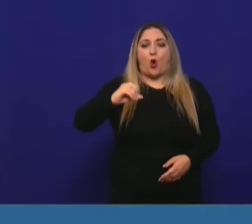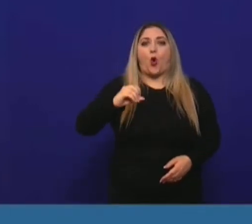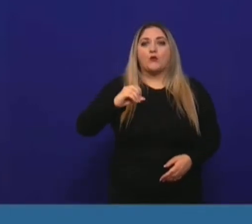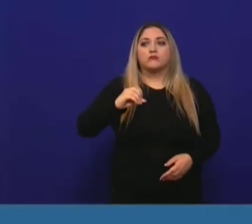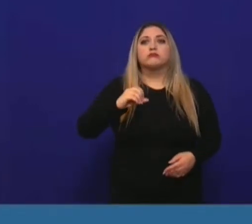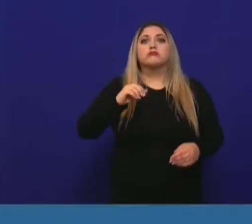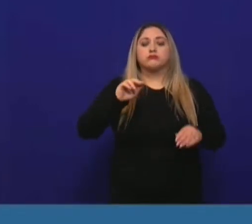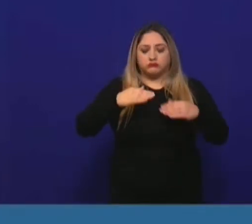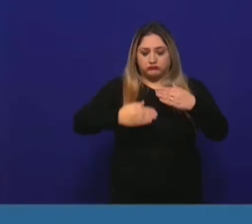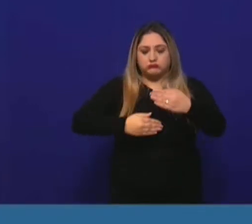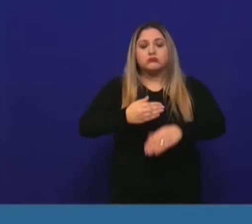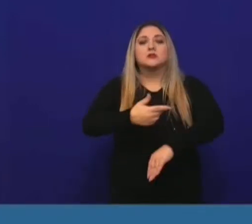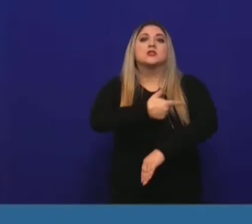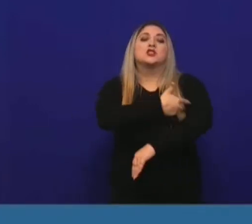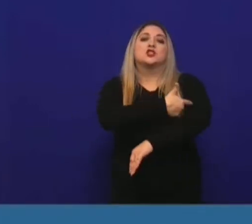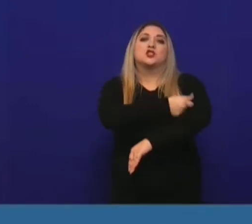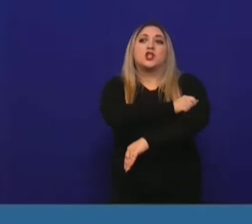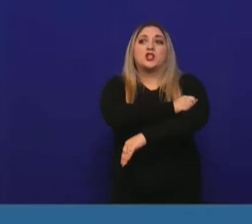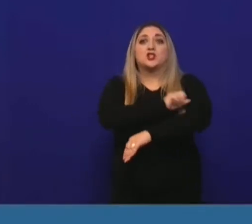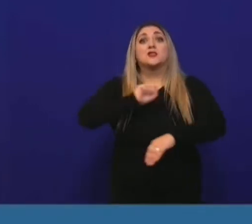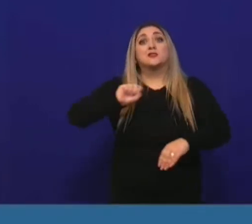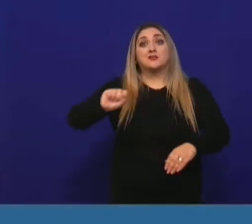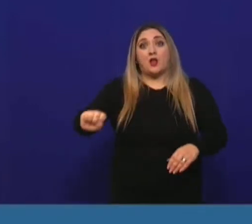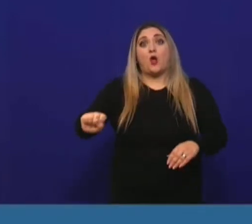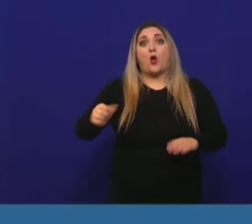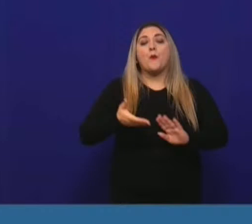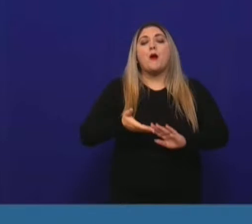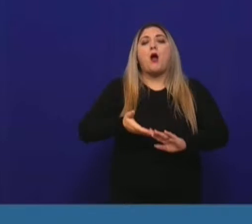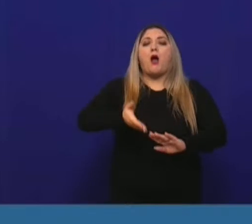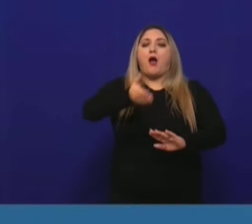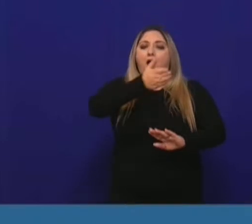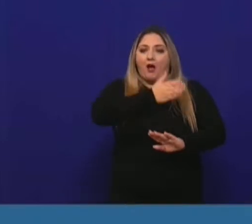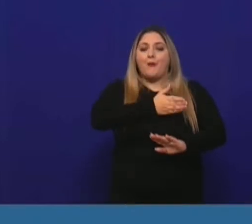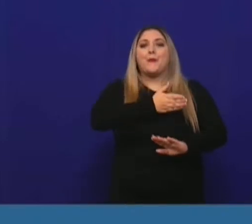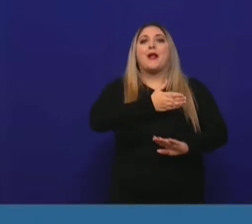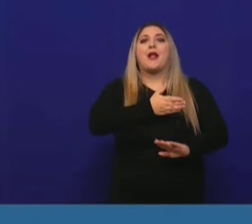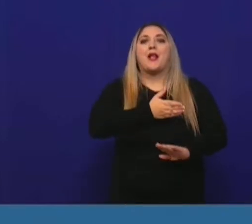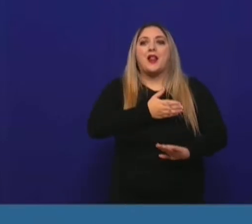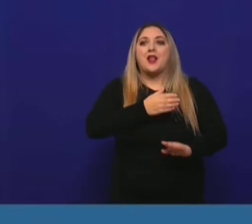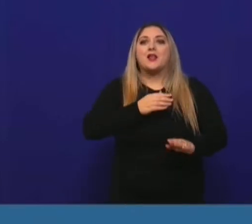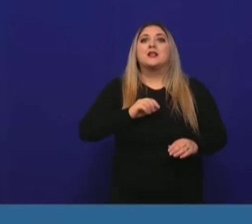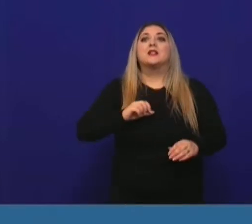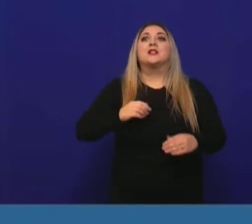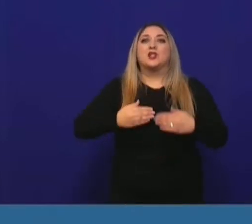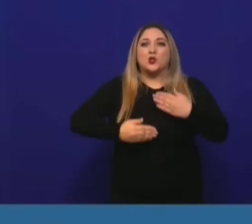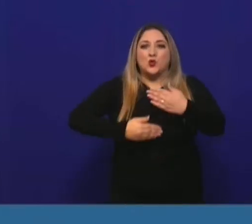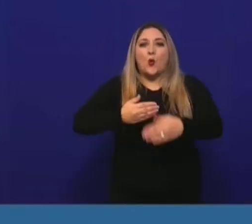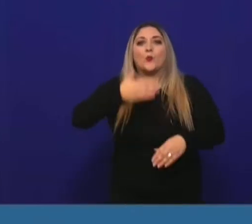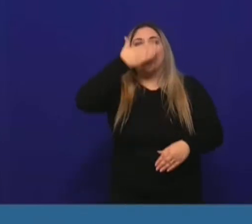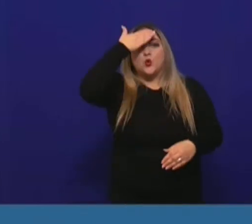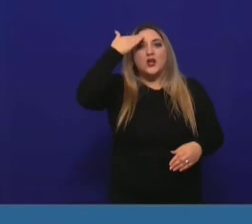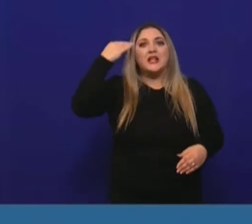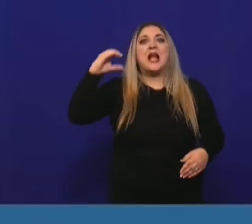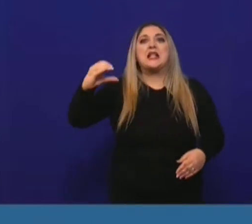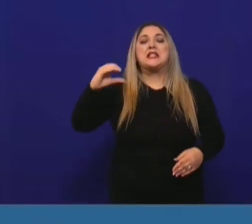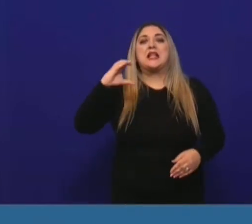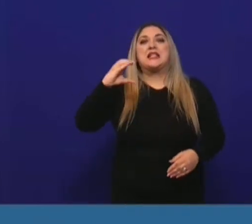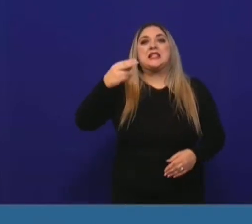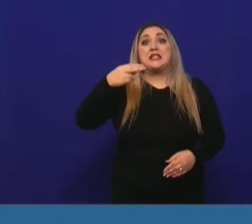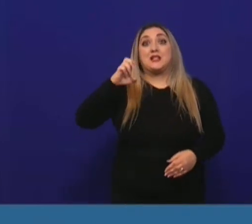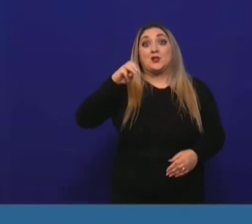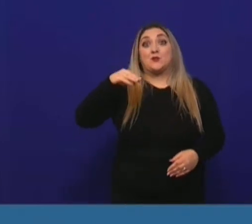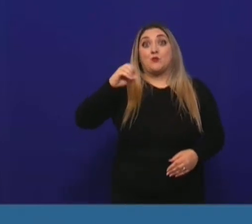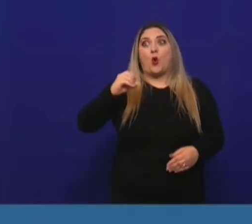ukoll it-tilqim qabel ma huma jkunu ħajibdew ir-run tal-chemotherapy ħalli hekk huma jkunu mlaqmin mill-iktar